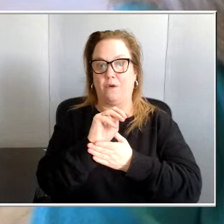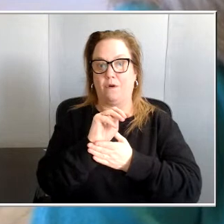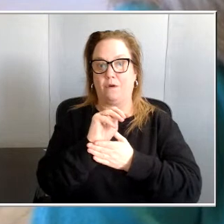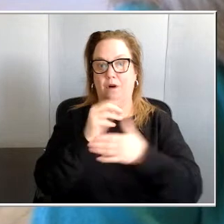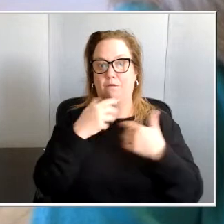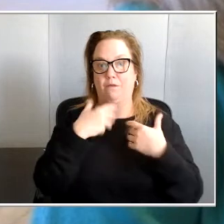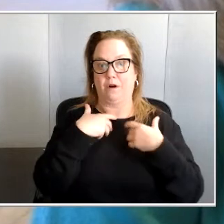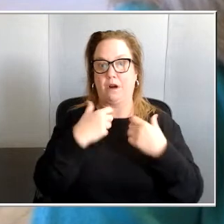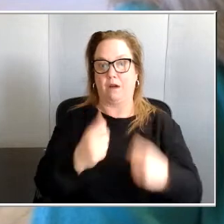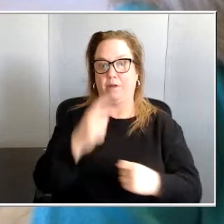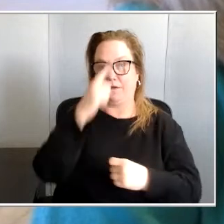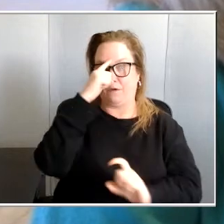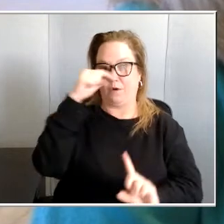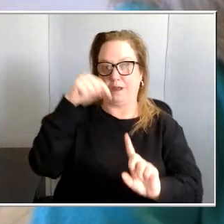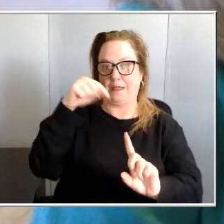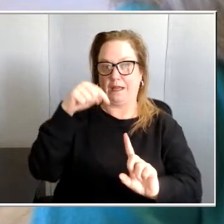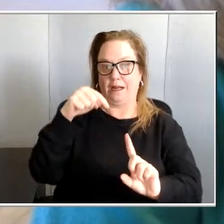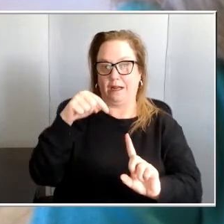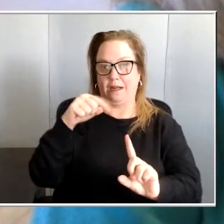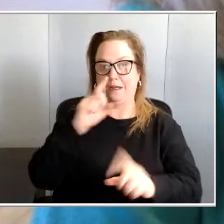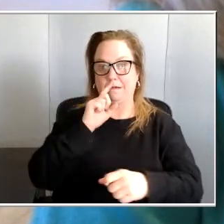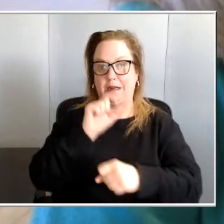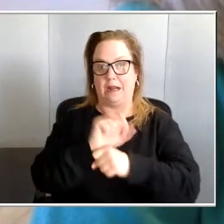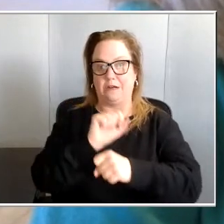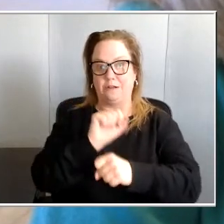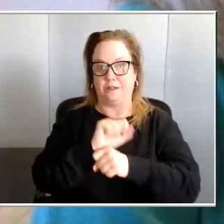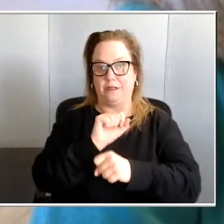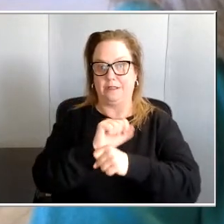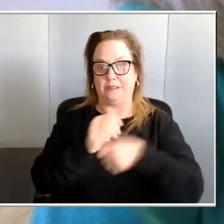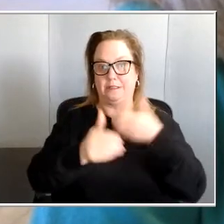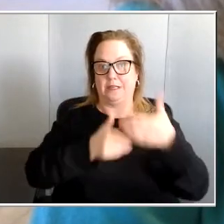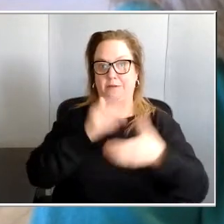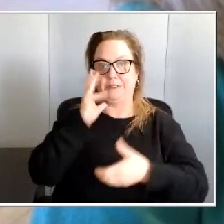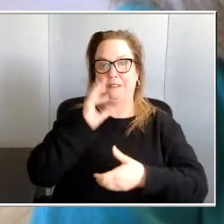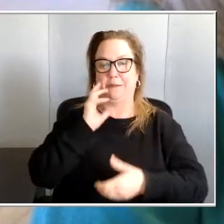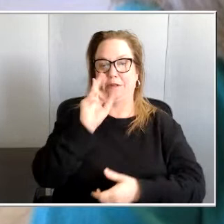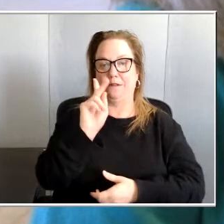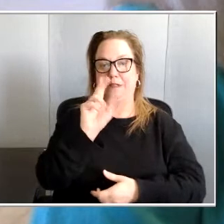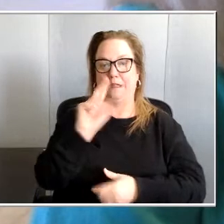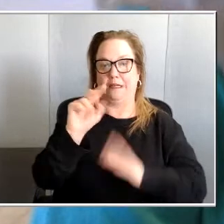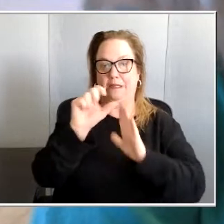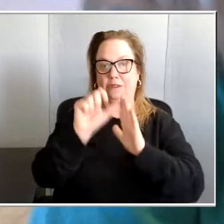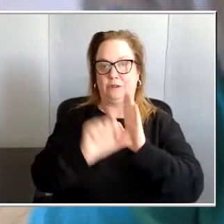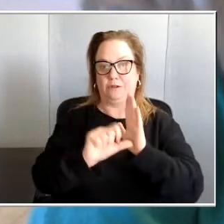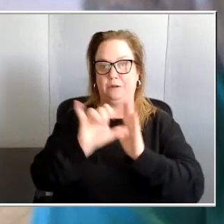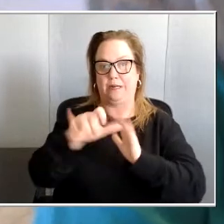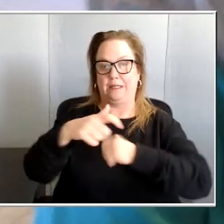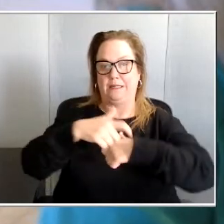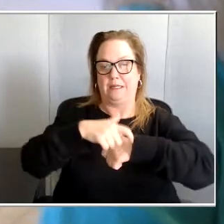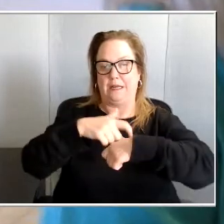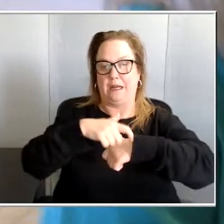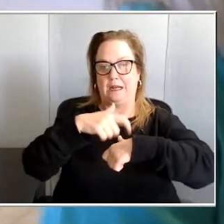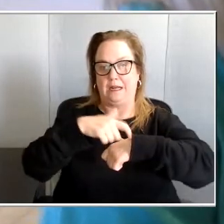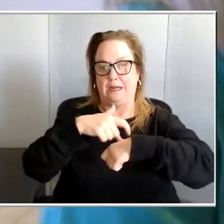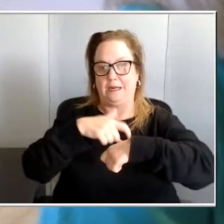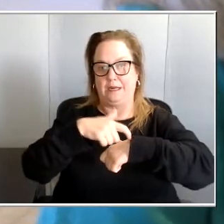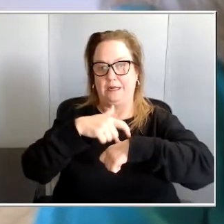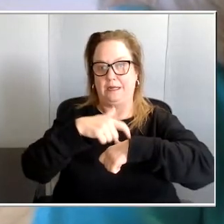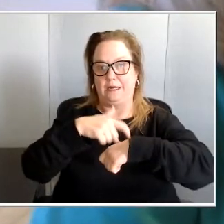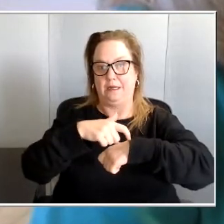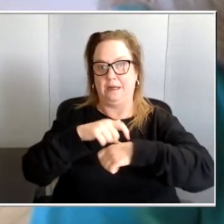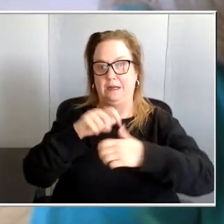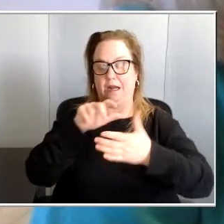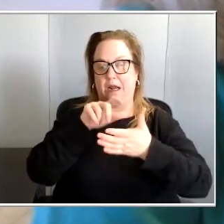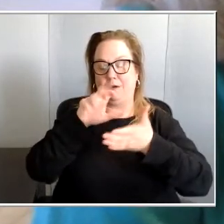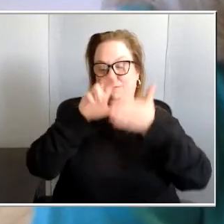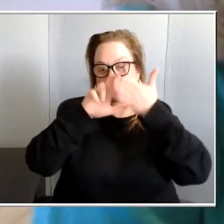recovery for that. And so I actually, since I was going through the knee surgery at the time, I researched ACL